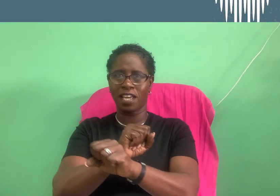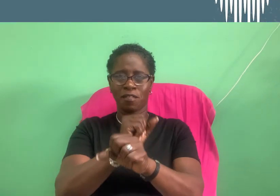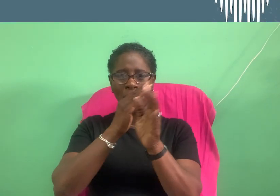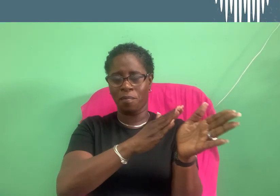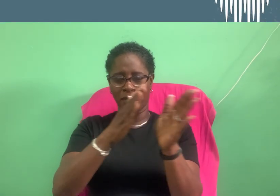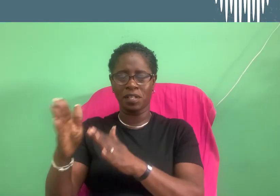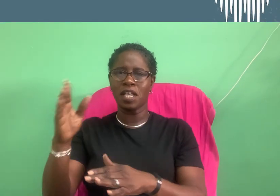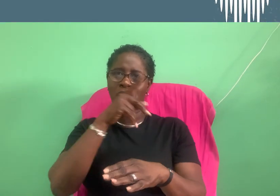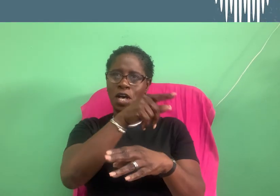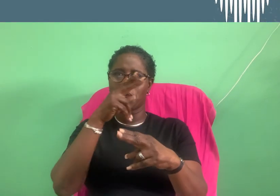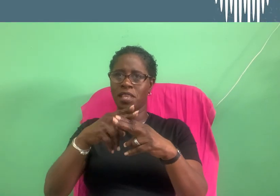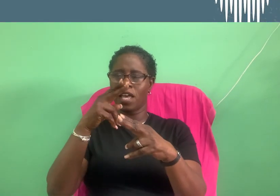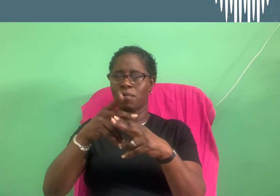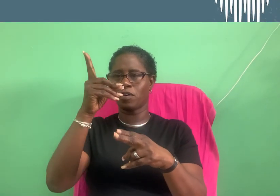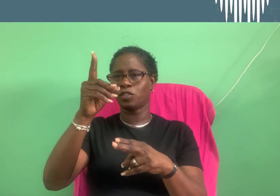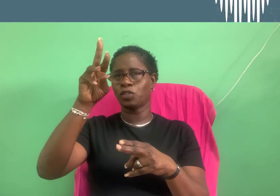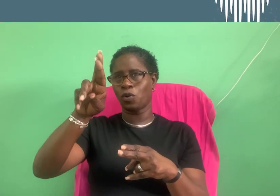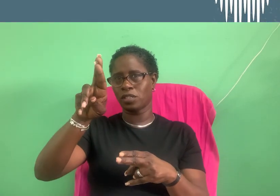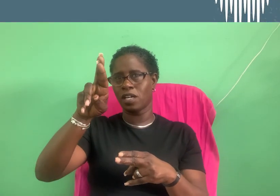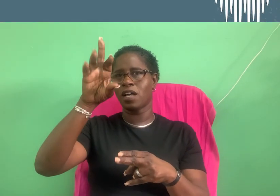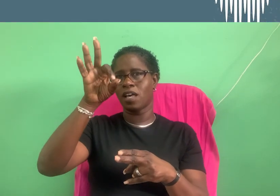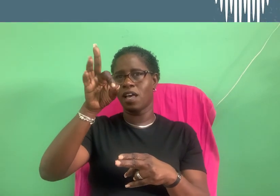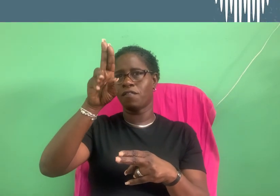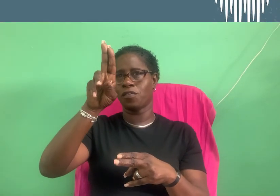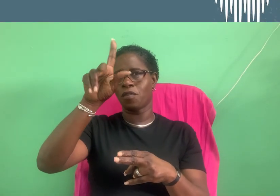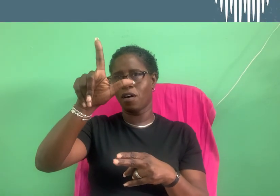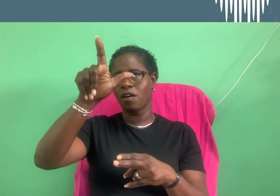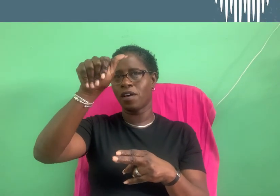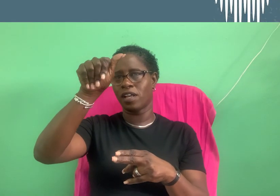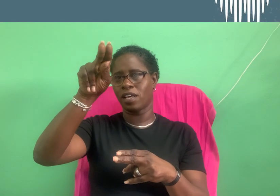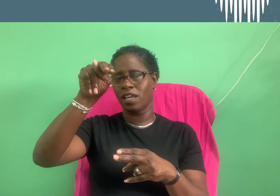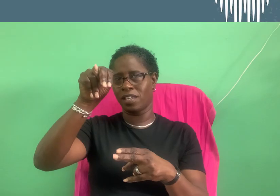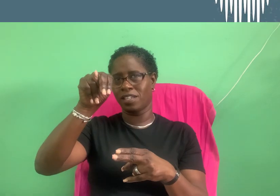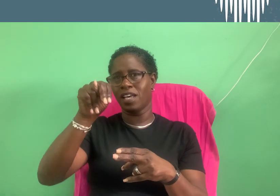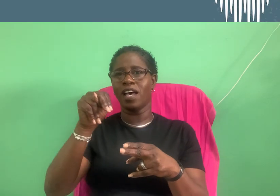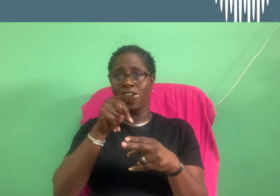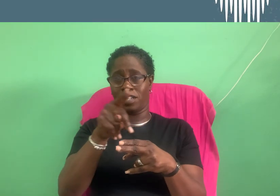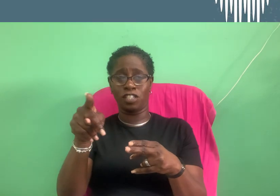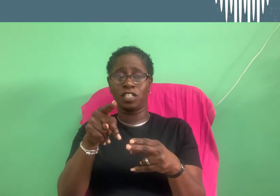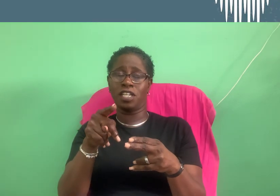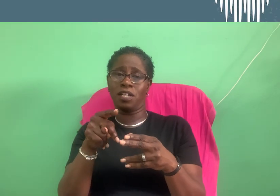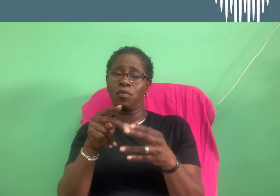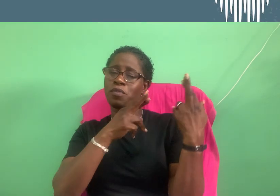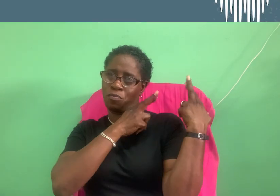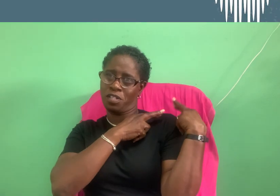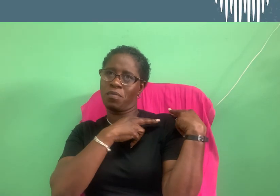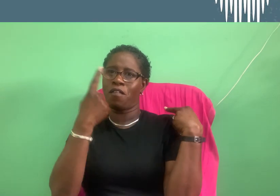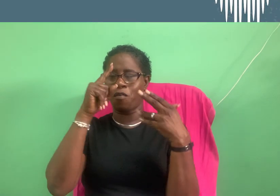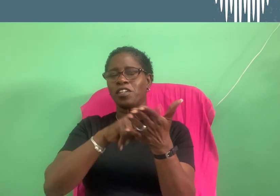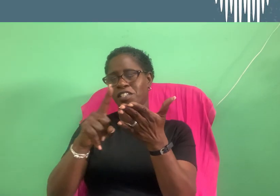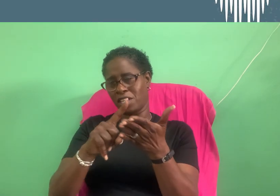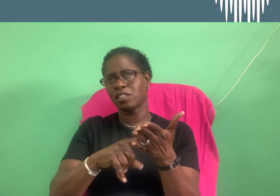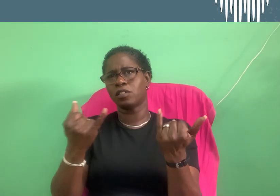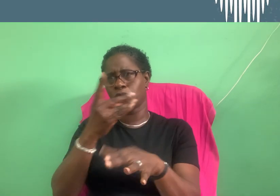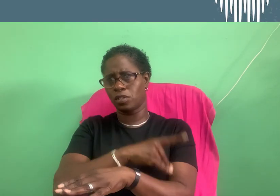Dr. Marta Furlan. I'm Free the Slaves Senior Program Manager for Research, and I'm going to host today's episode, which addresses the topic of